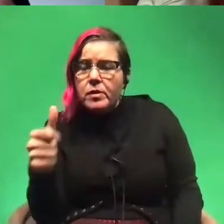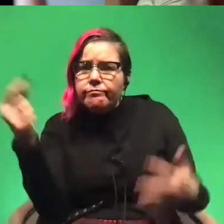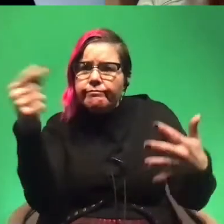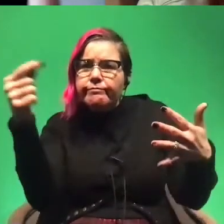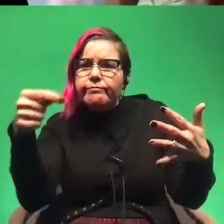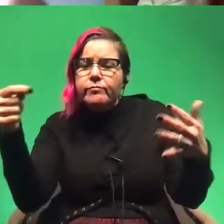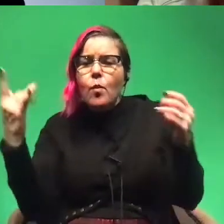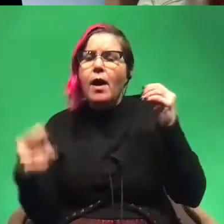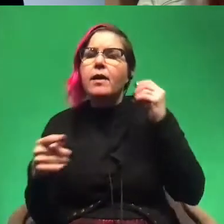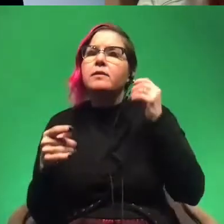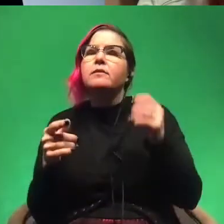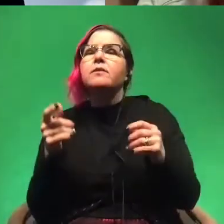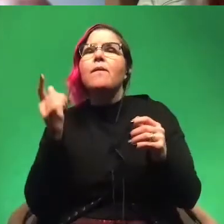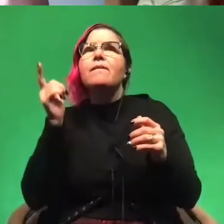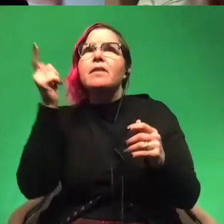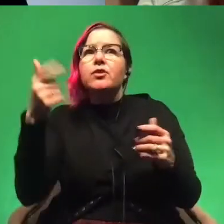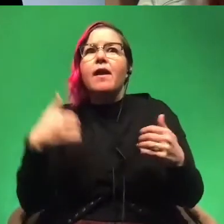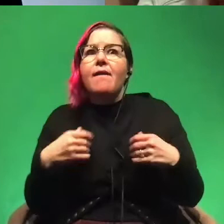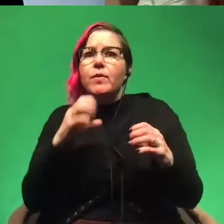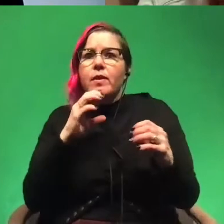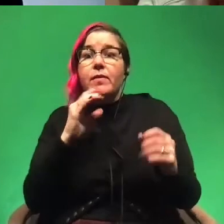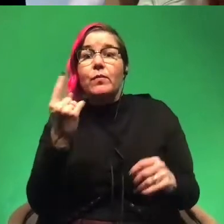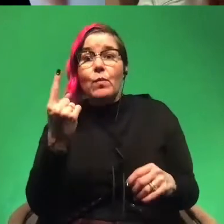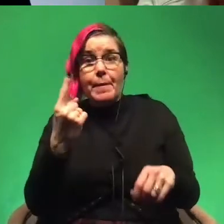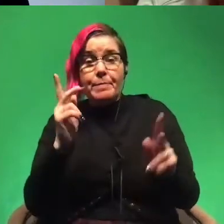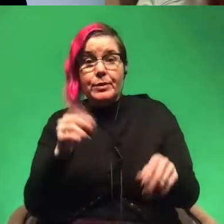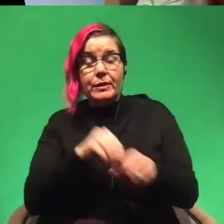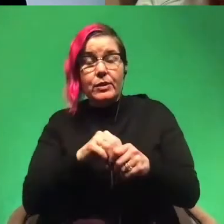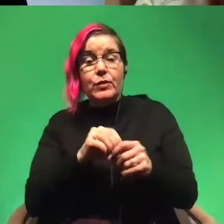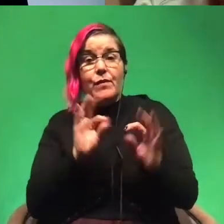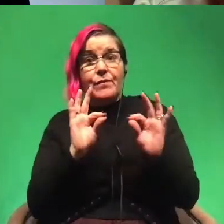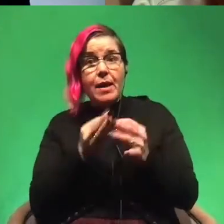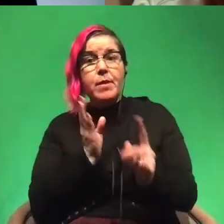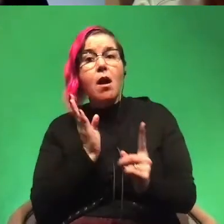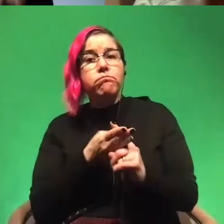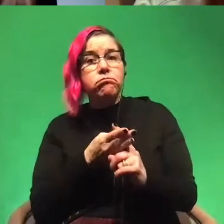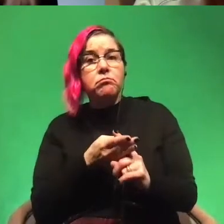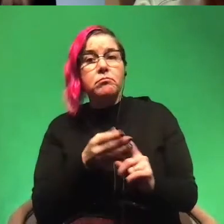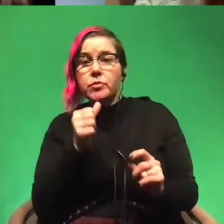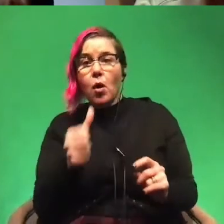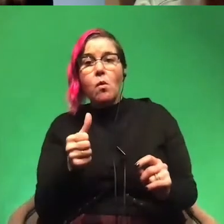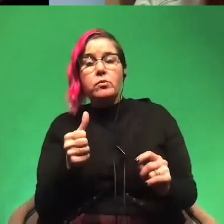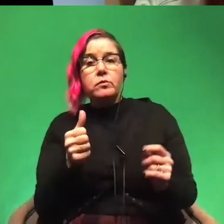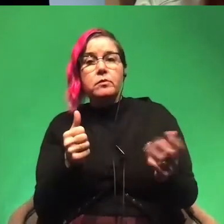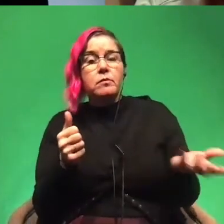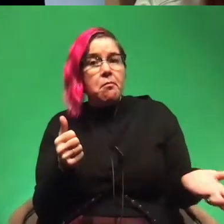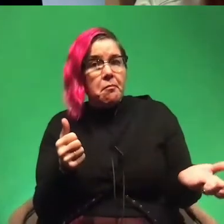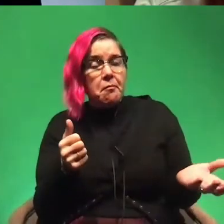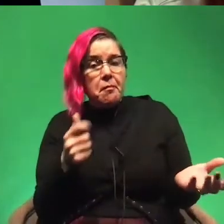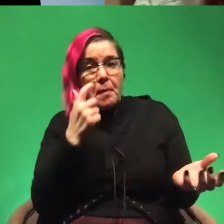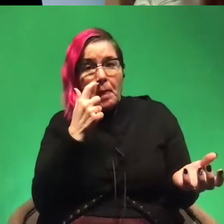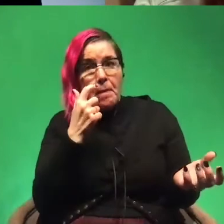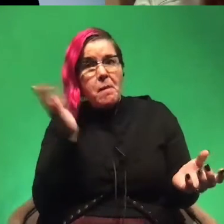so eventually, if we have those conversations, if like one person in your family doesn't do it where they might have otherwise done it, thinking that it was